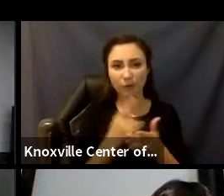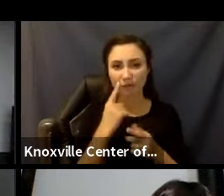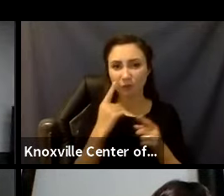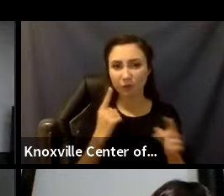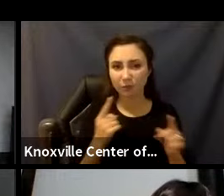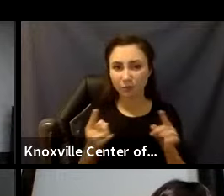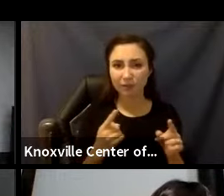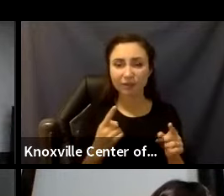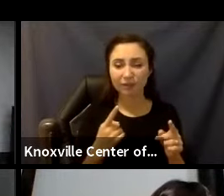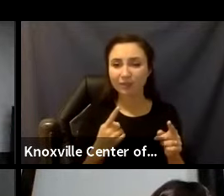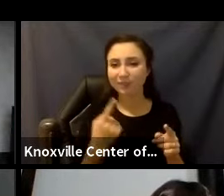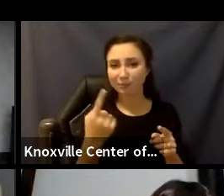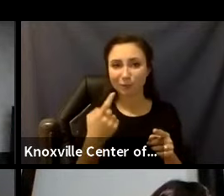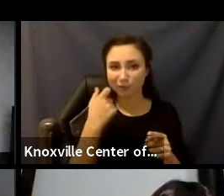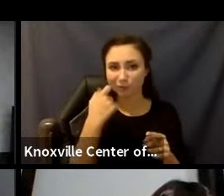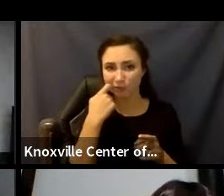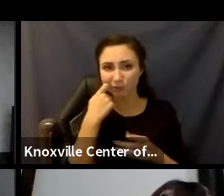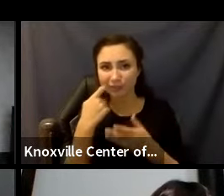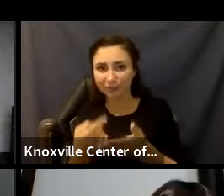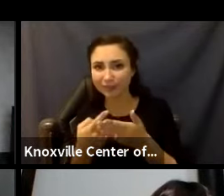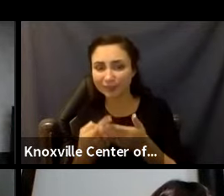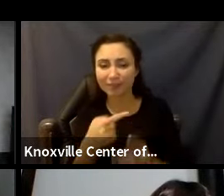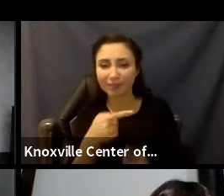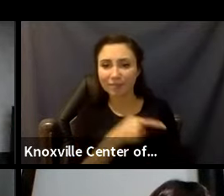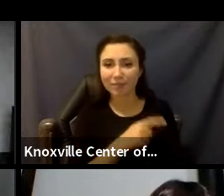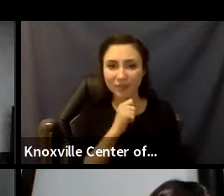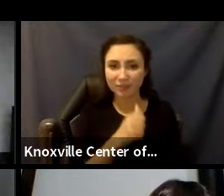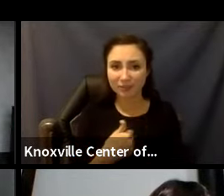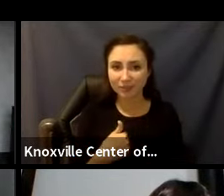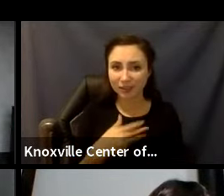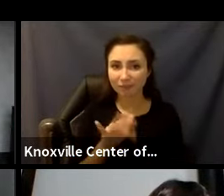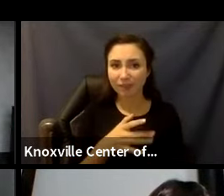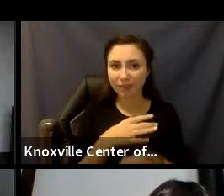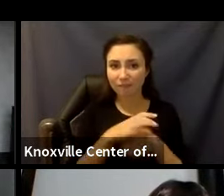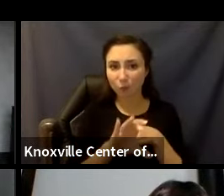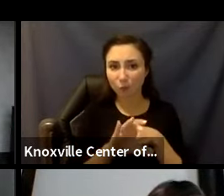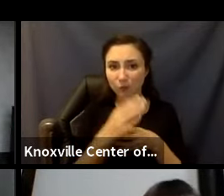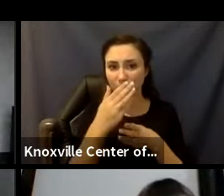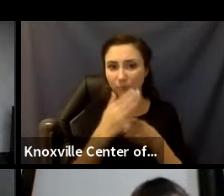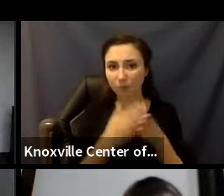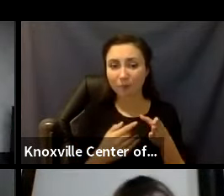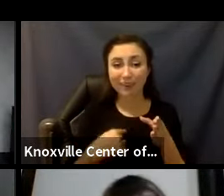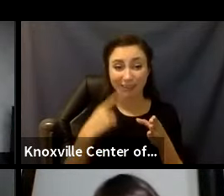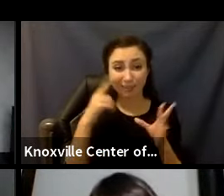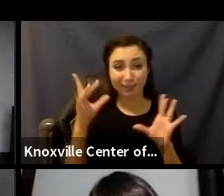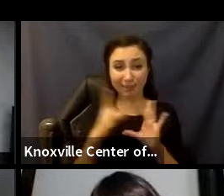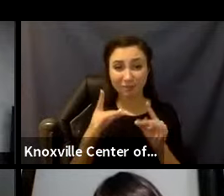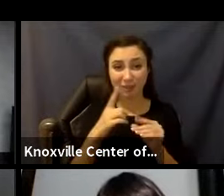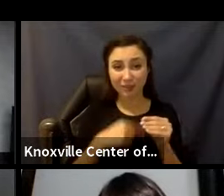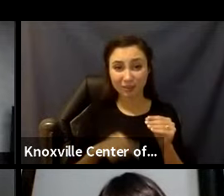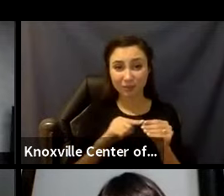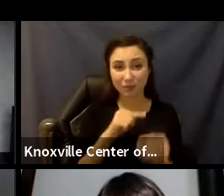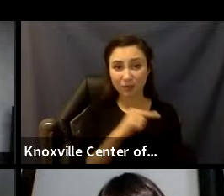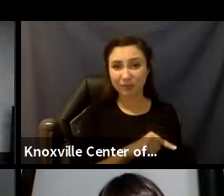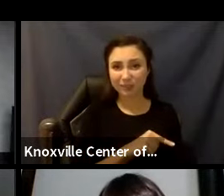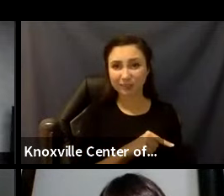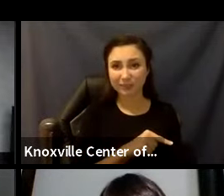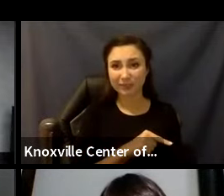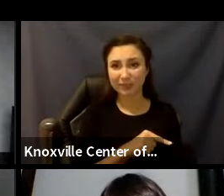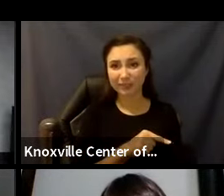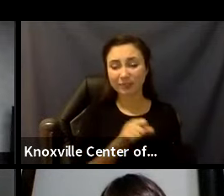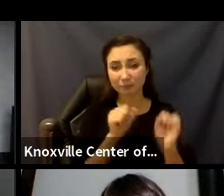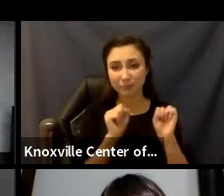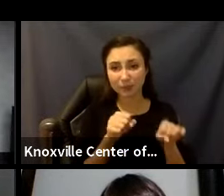these, the one we just talked about or this one, this one does not have that. But I also think the messaging around this one is